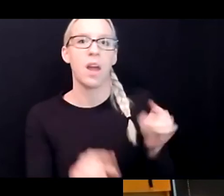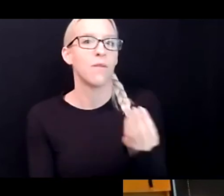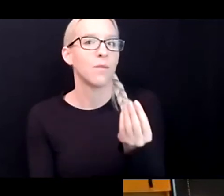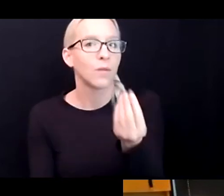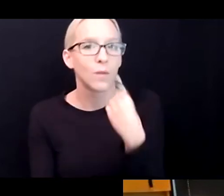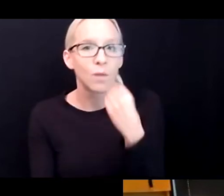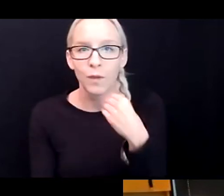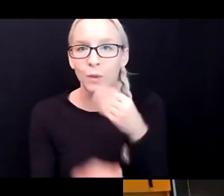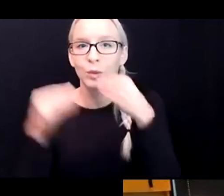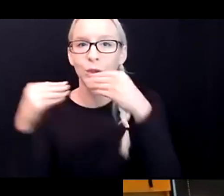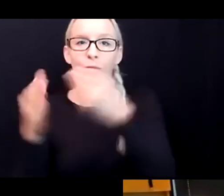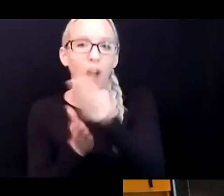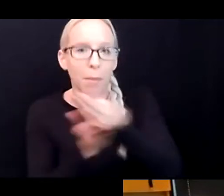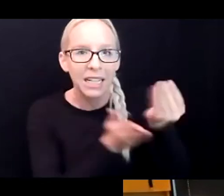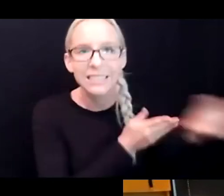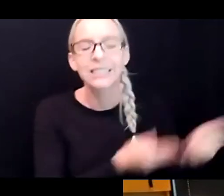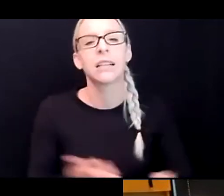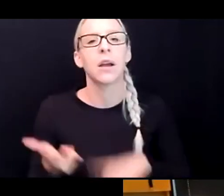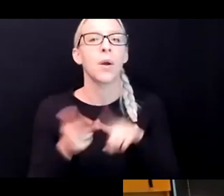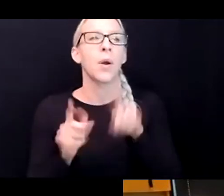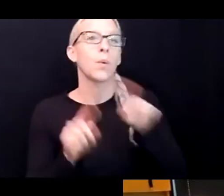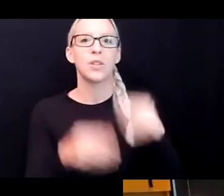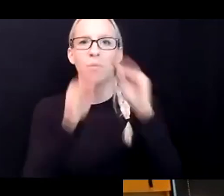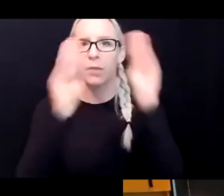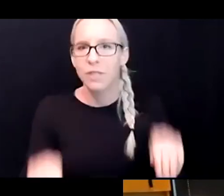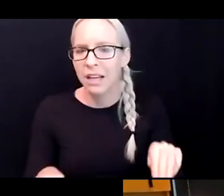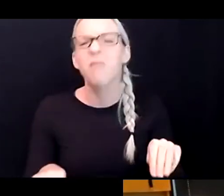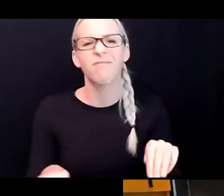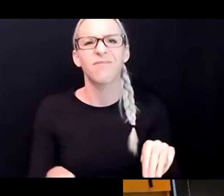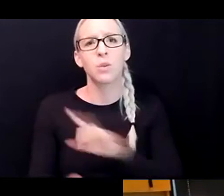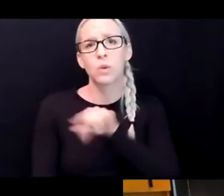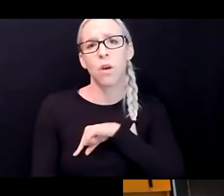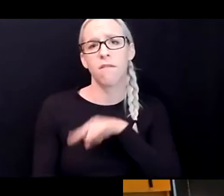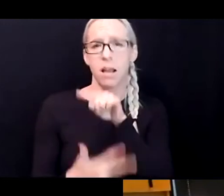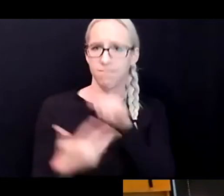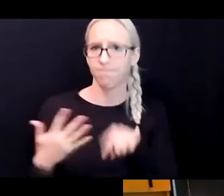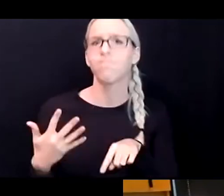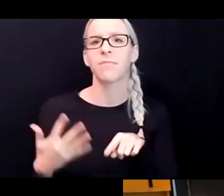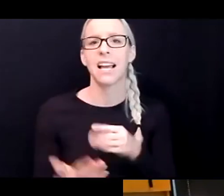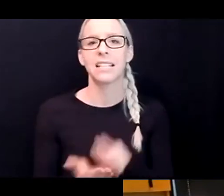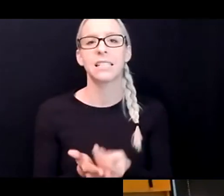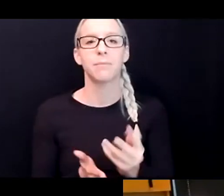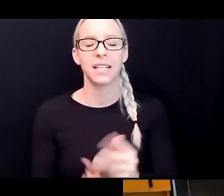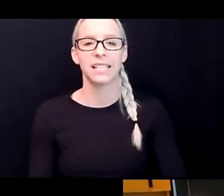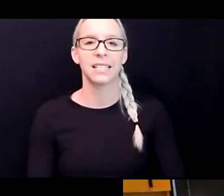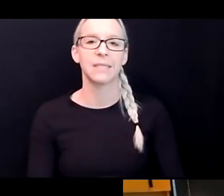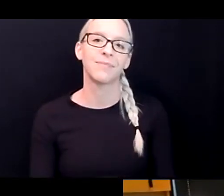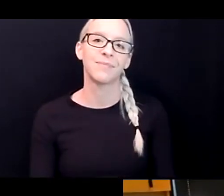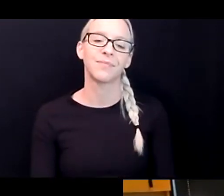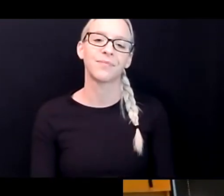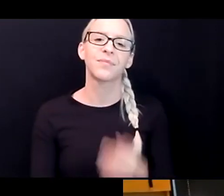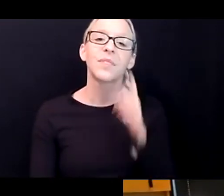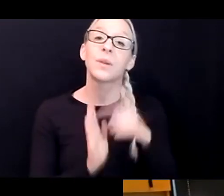and went to the museum. All those would be qualified disability expenses. That's right. And I see another question of, can